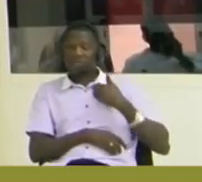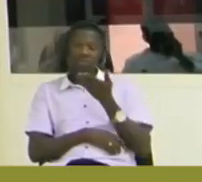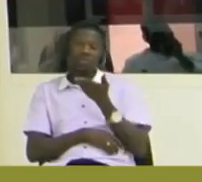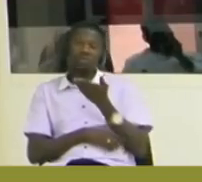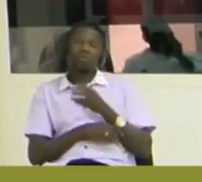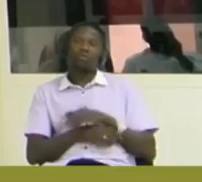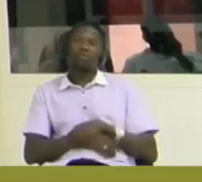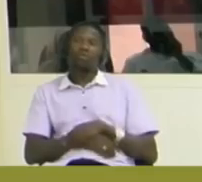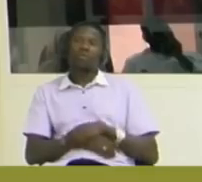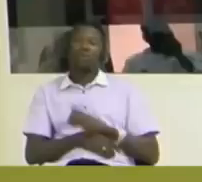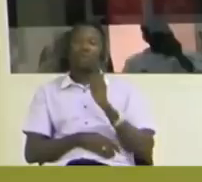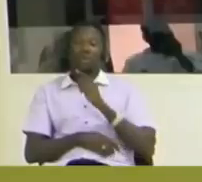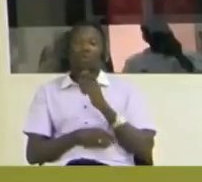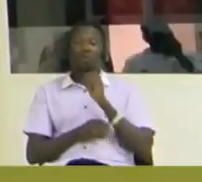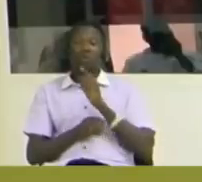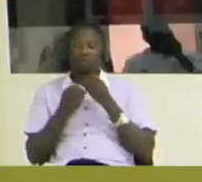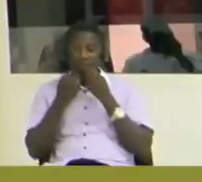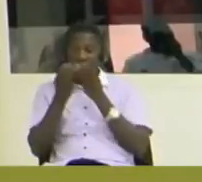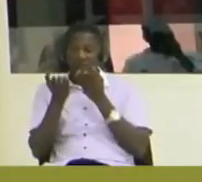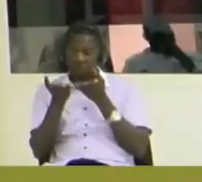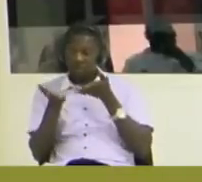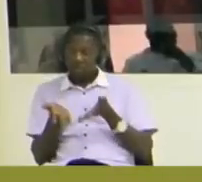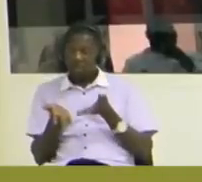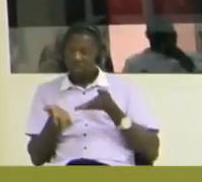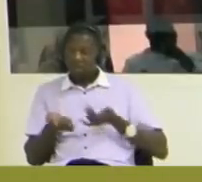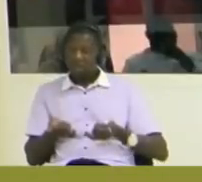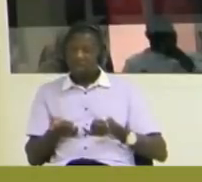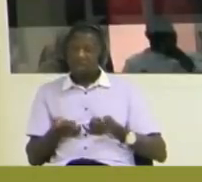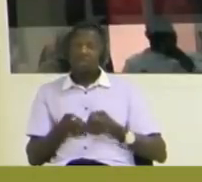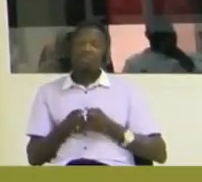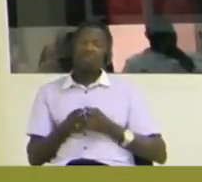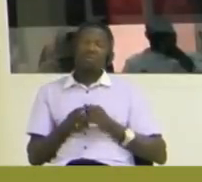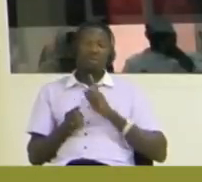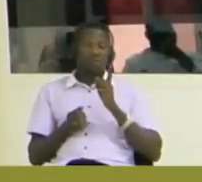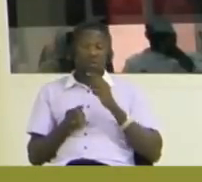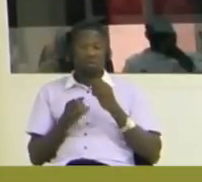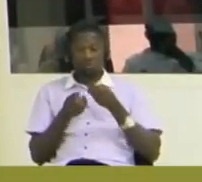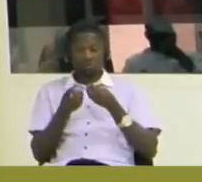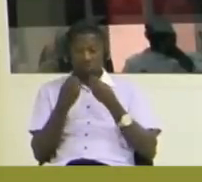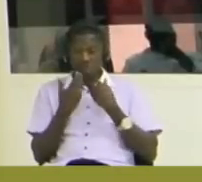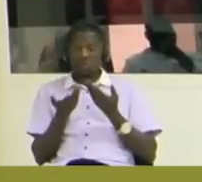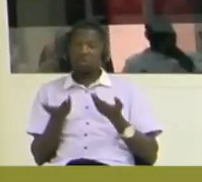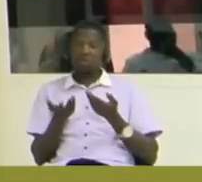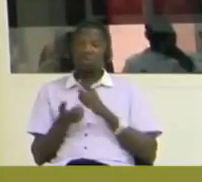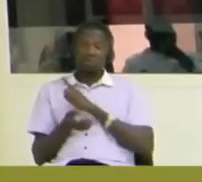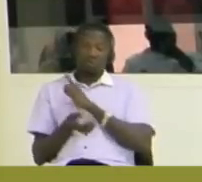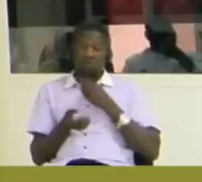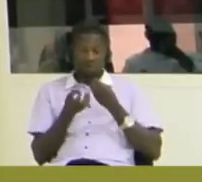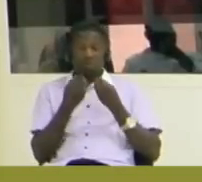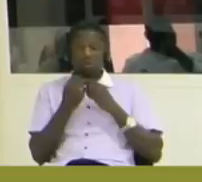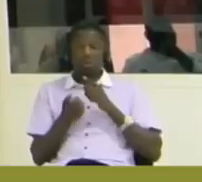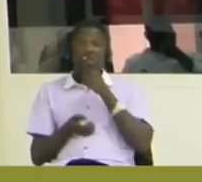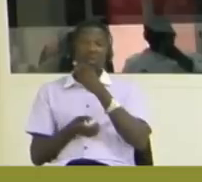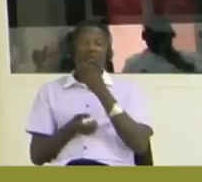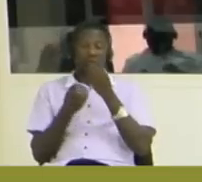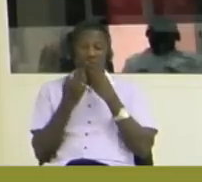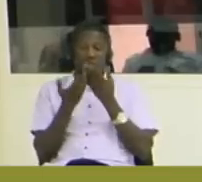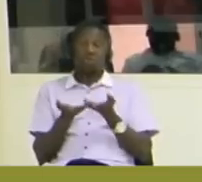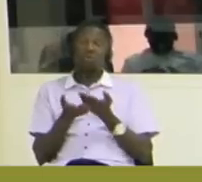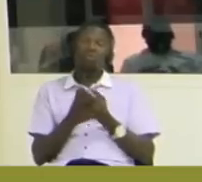But that is what you're telling us now. But that is what I was told. We were told, he was told. Exactly. Yes,